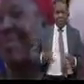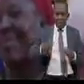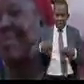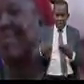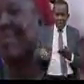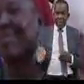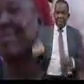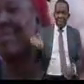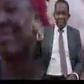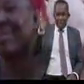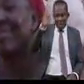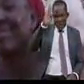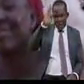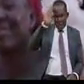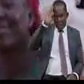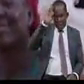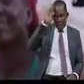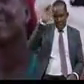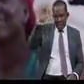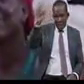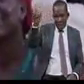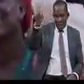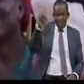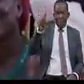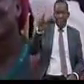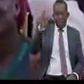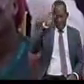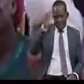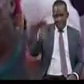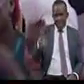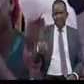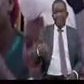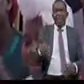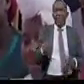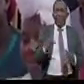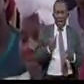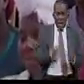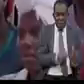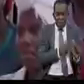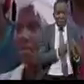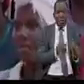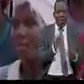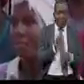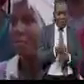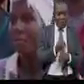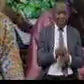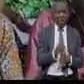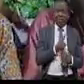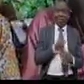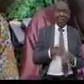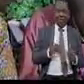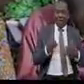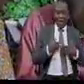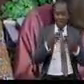God has not finished with you. Say, he has not finished with